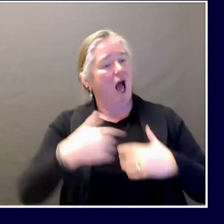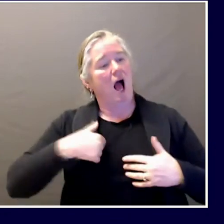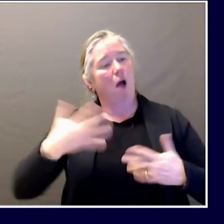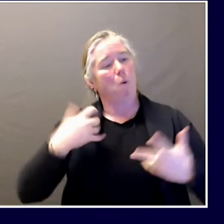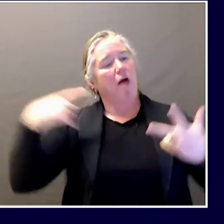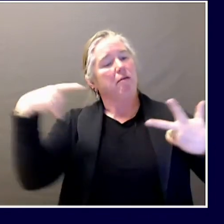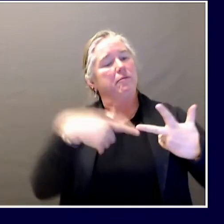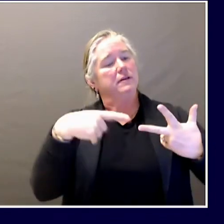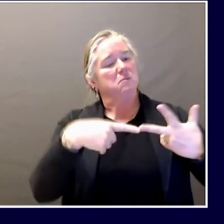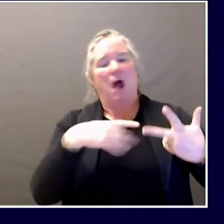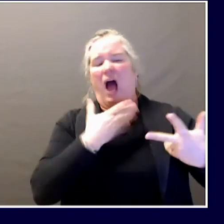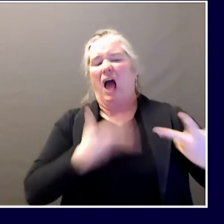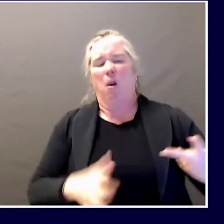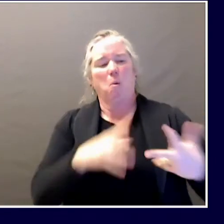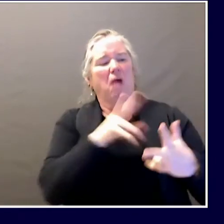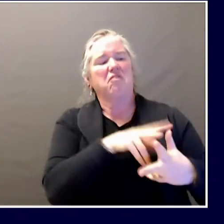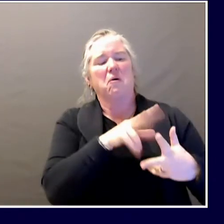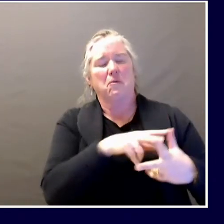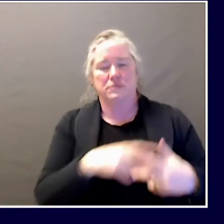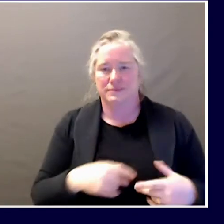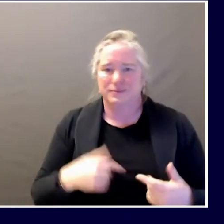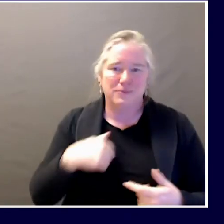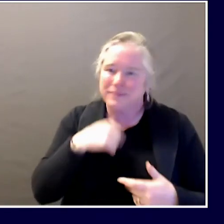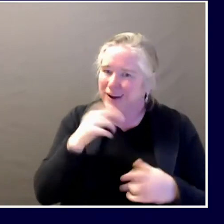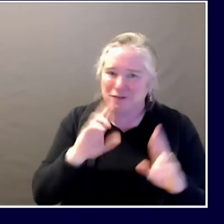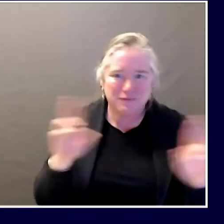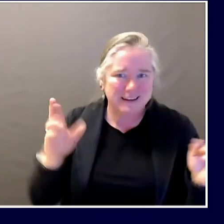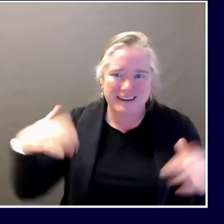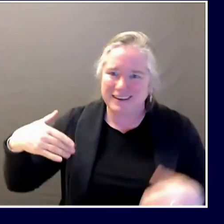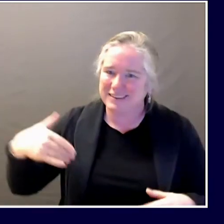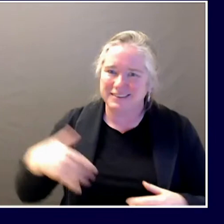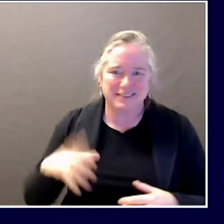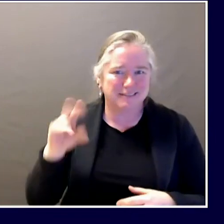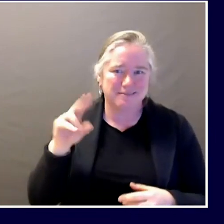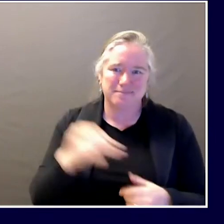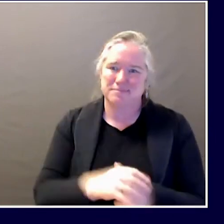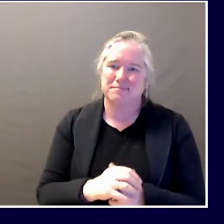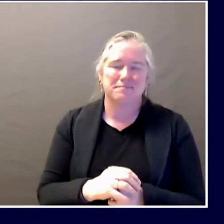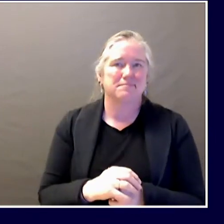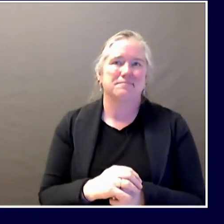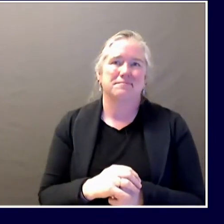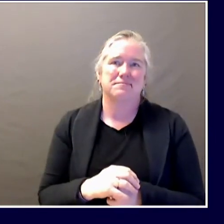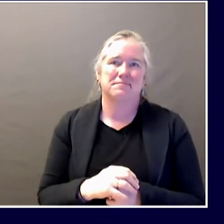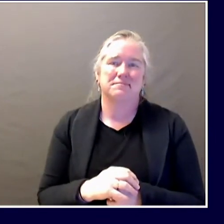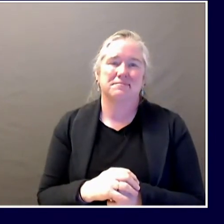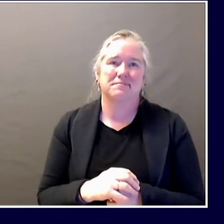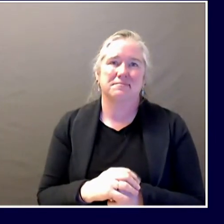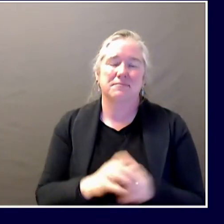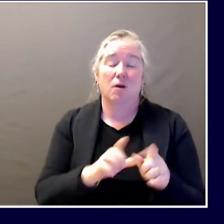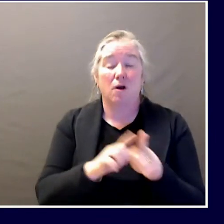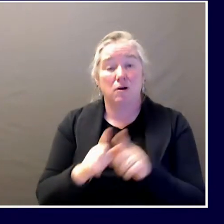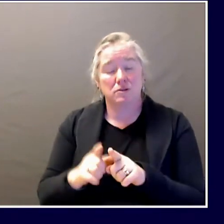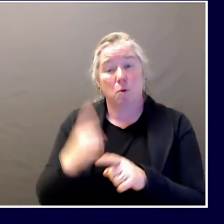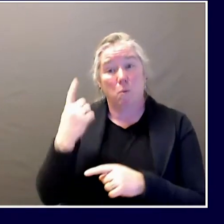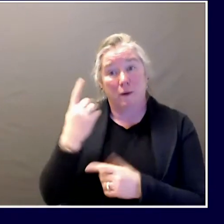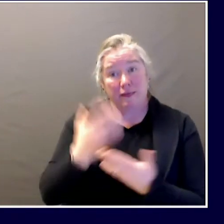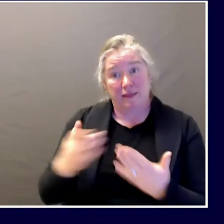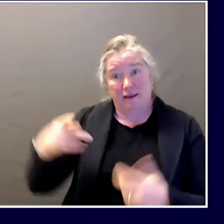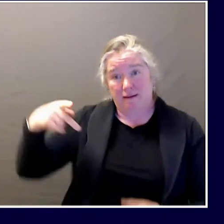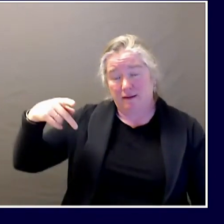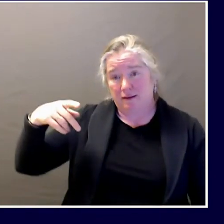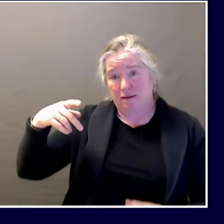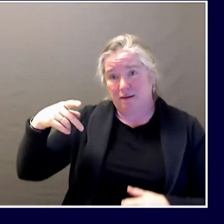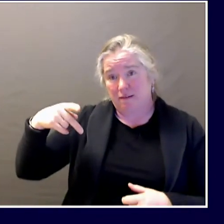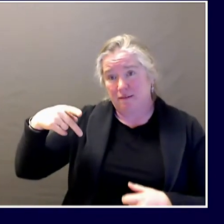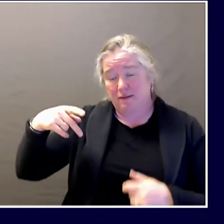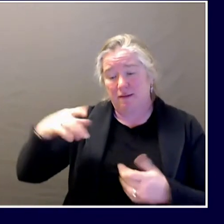vaccine and not that vaccine, we're not there yet. I will also note, Patrick, that one of the things that pharmacists have indicated to